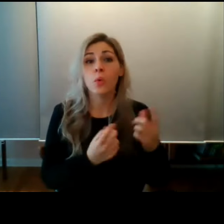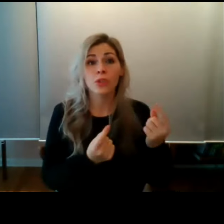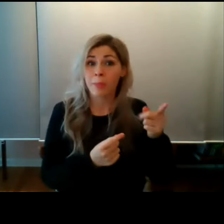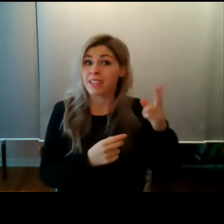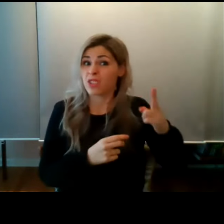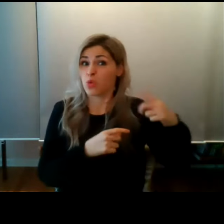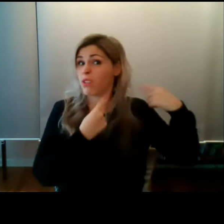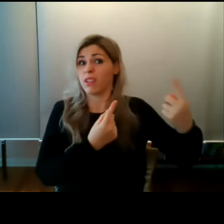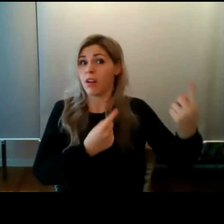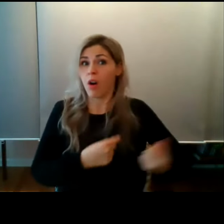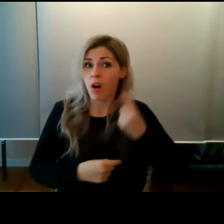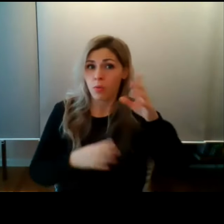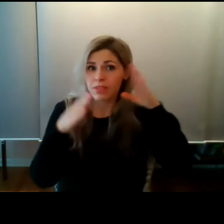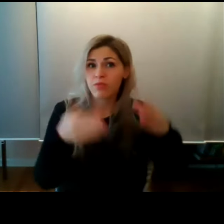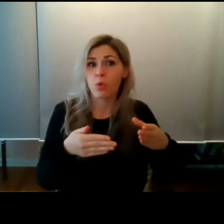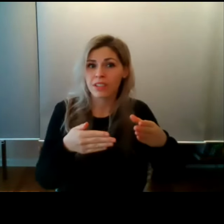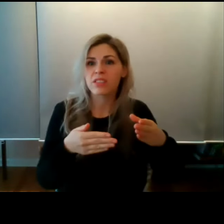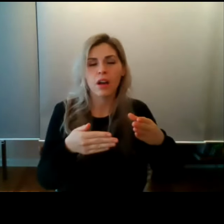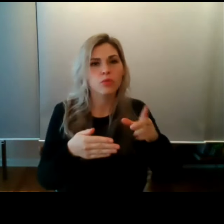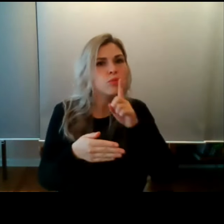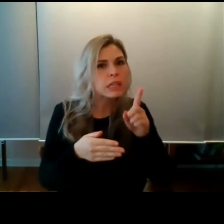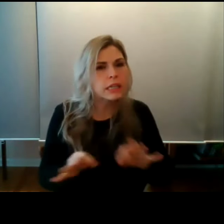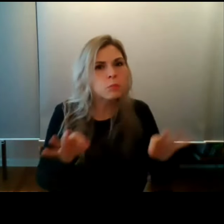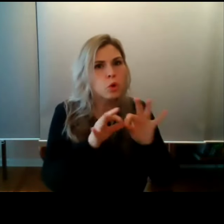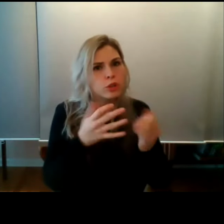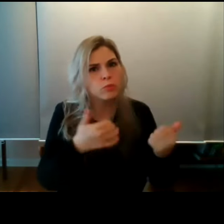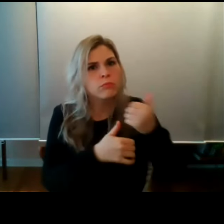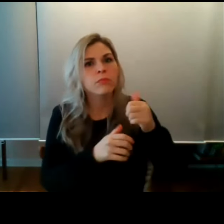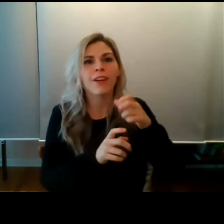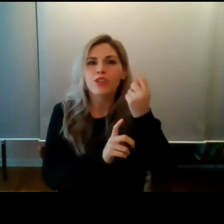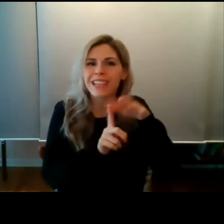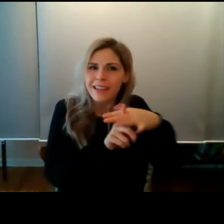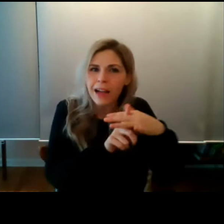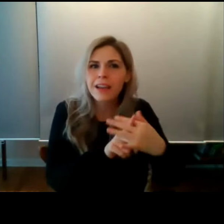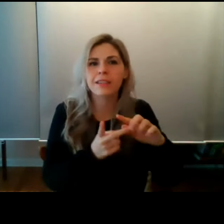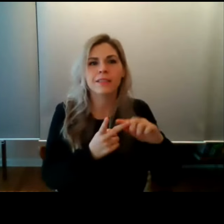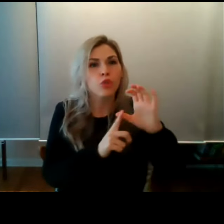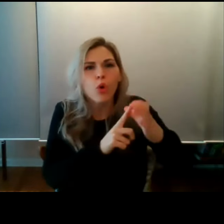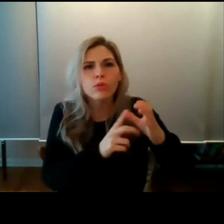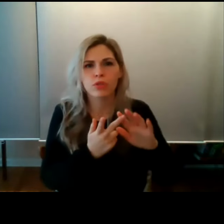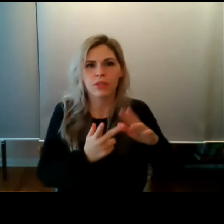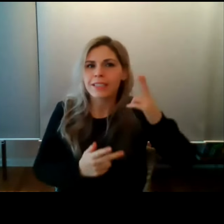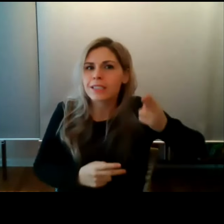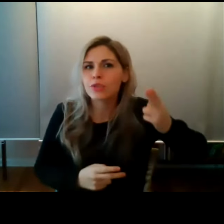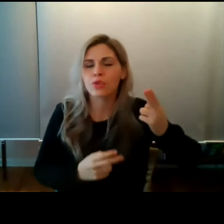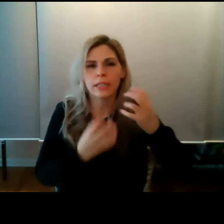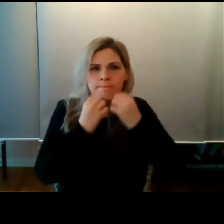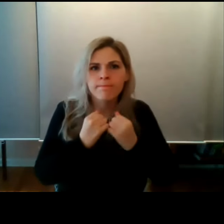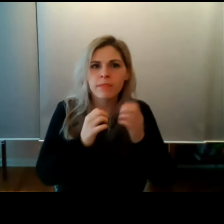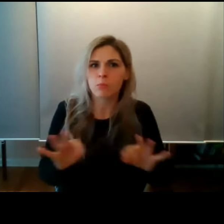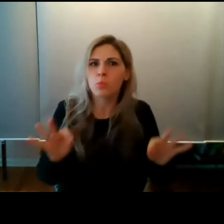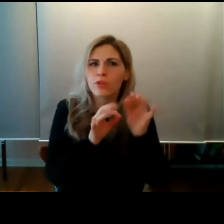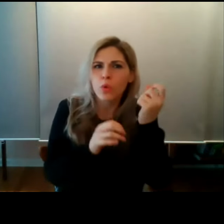historically always focused on the importance of understanding context, culture, history, respecting